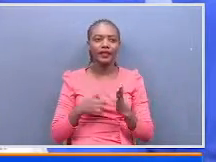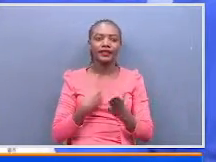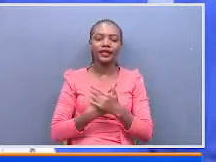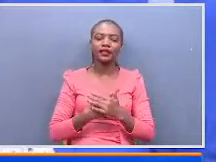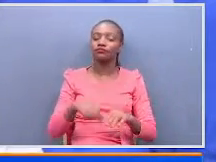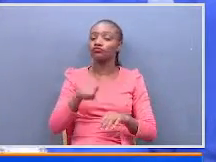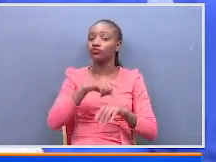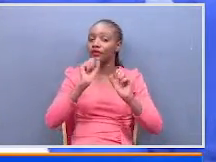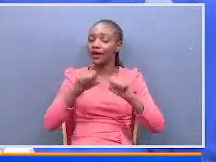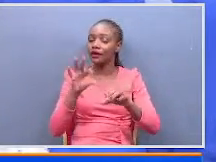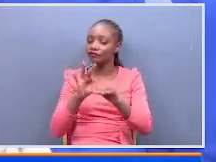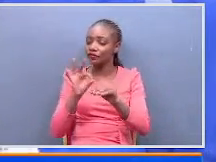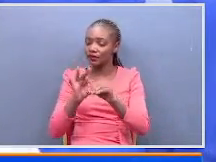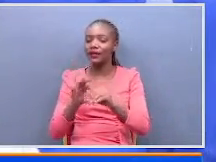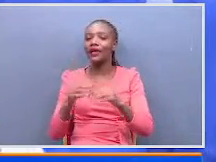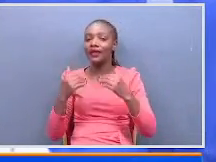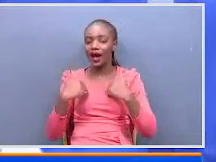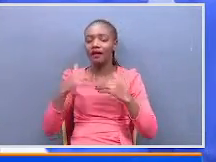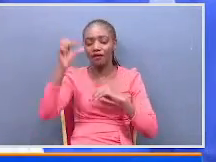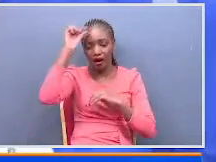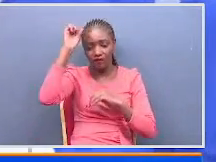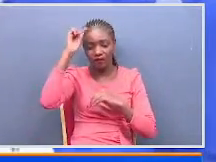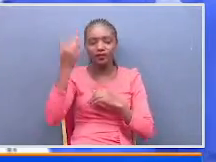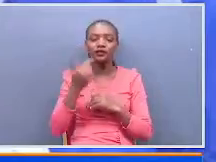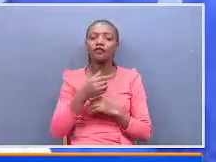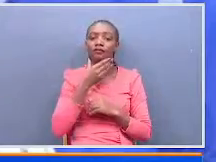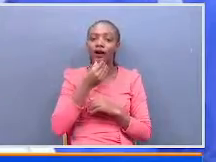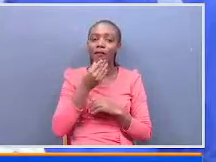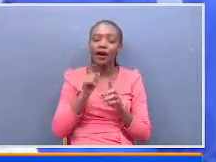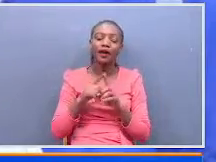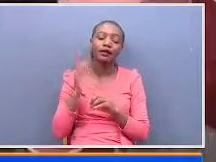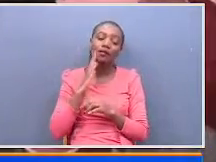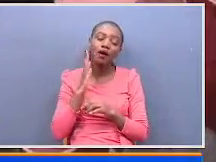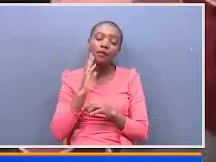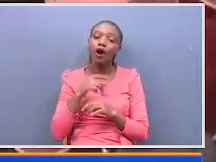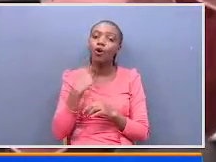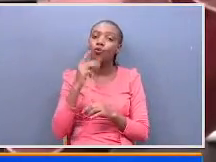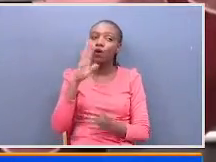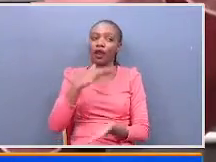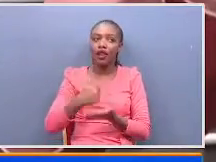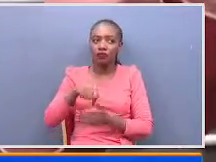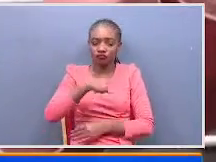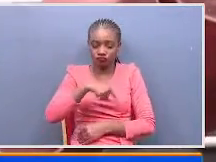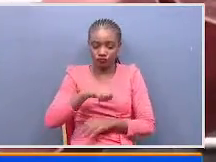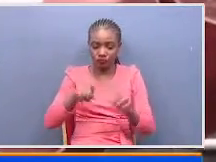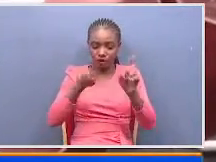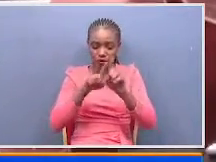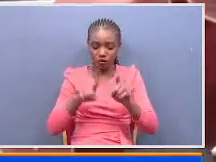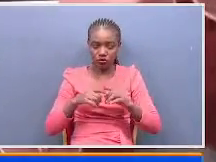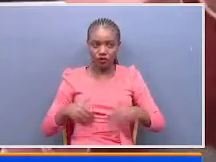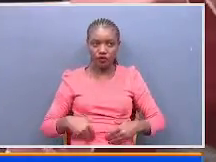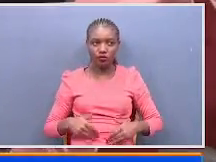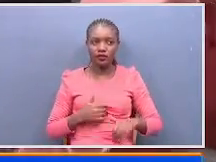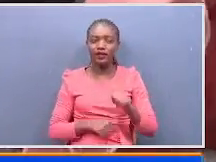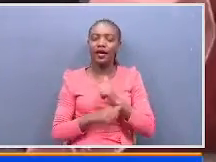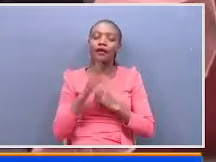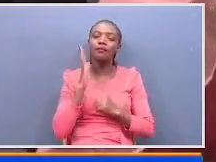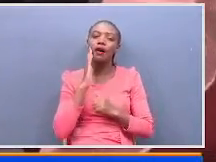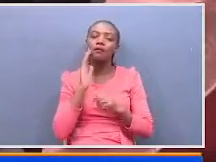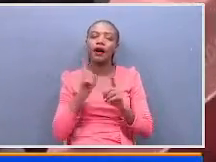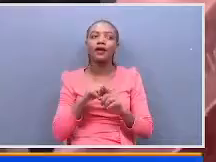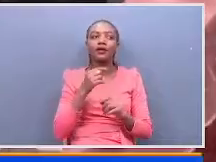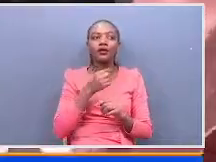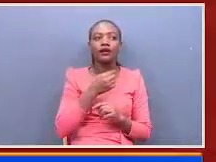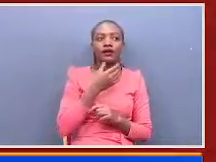kupiga kura, tuchague serikali ya baba na mama ambayo itatupeleka mbele. The youths under the Mama na Baba Kiambu and